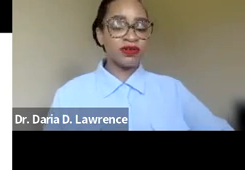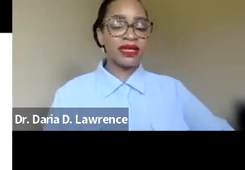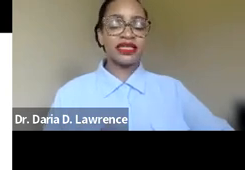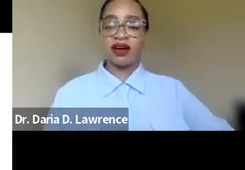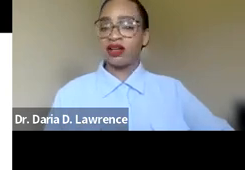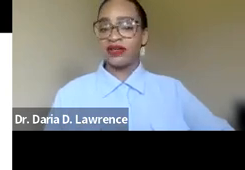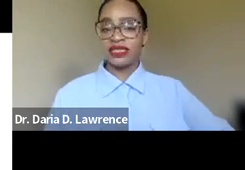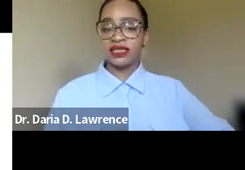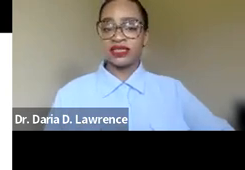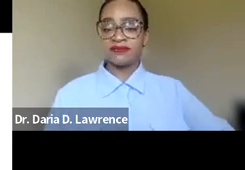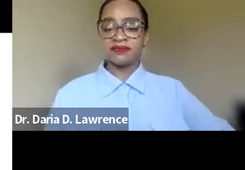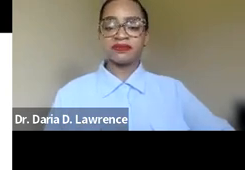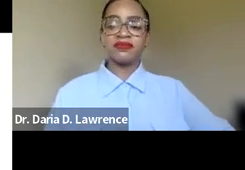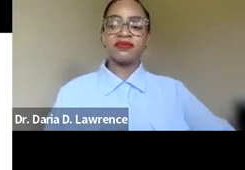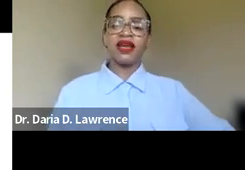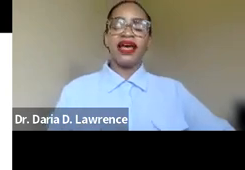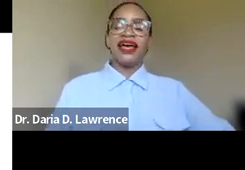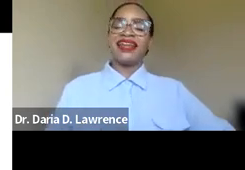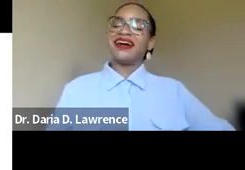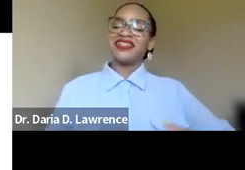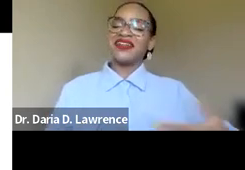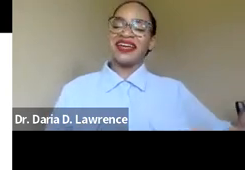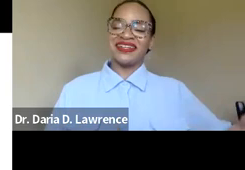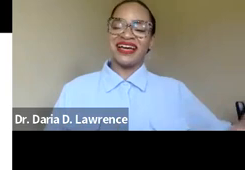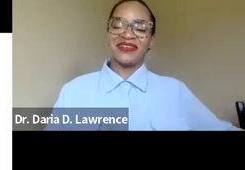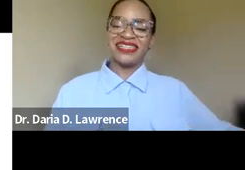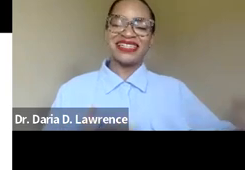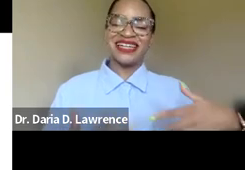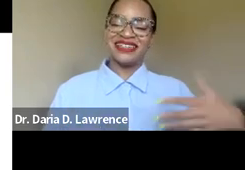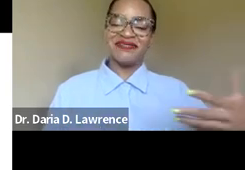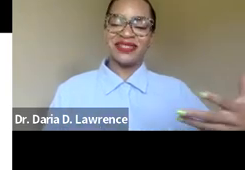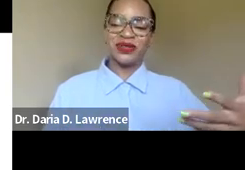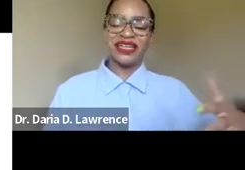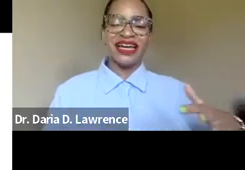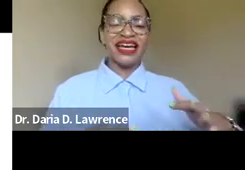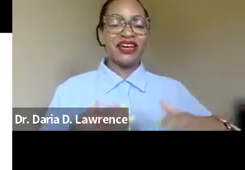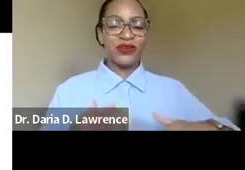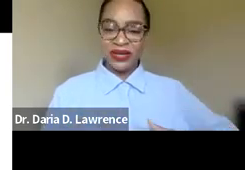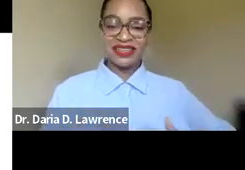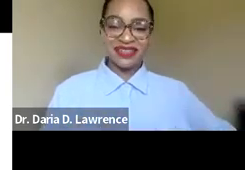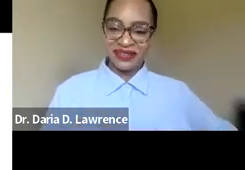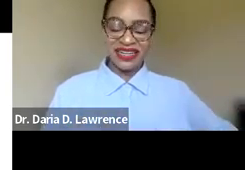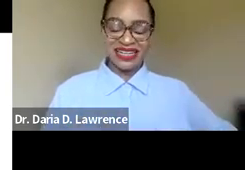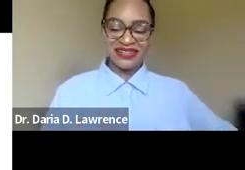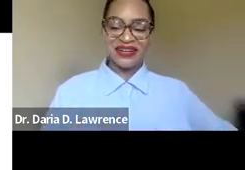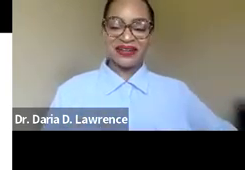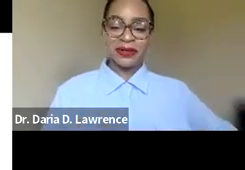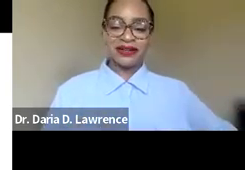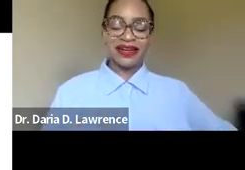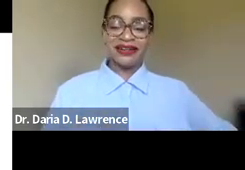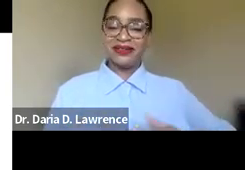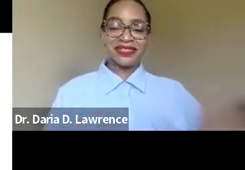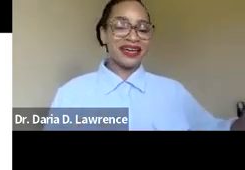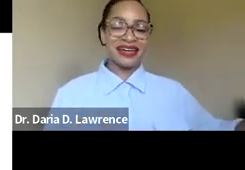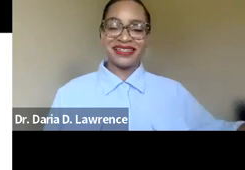to performance, and all of those things? And then also the hit the lottery test, and I love this one. If you hit the lottery as an